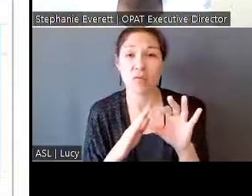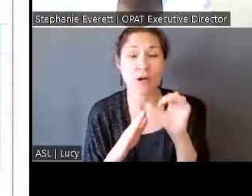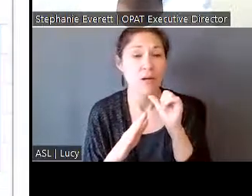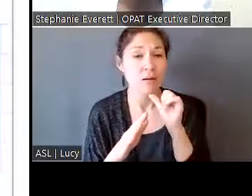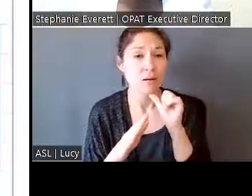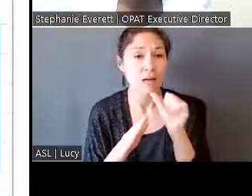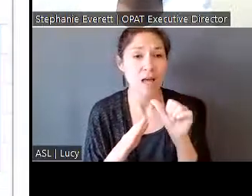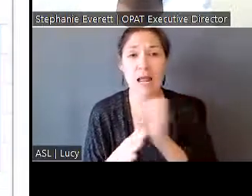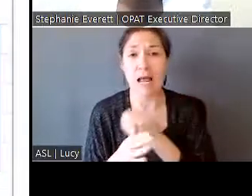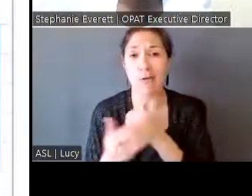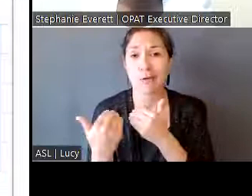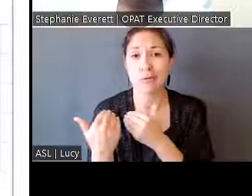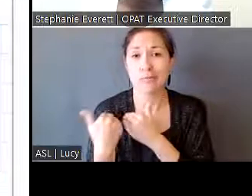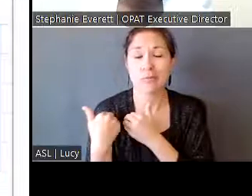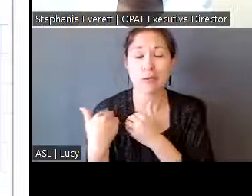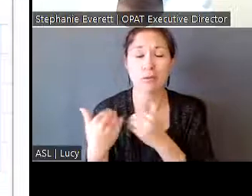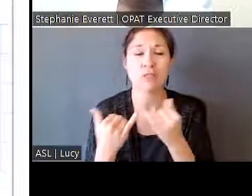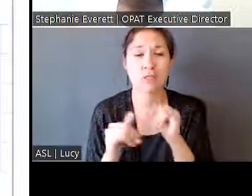in.